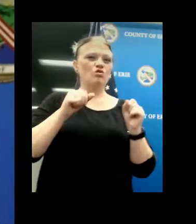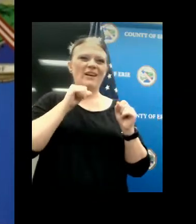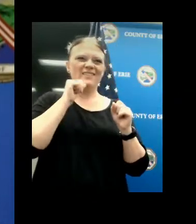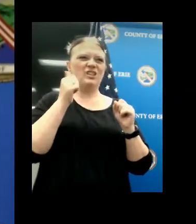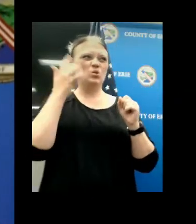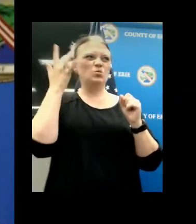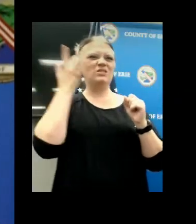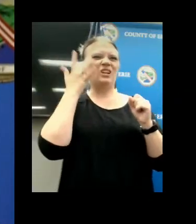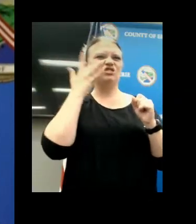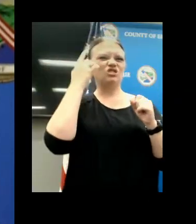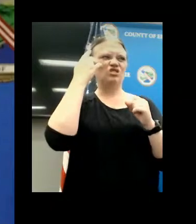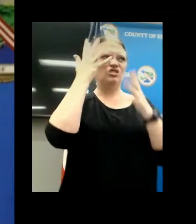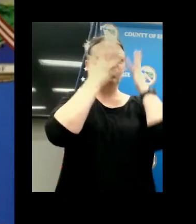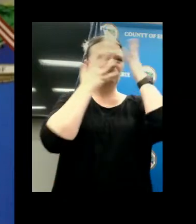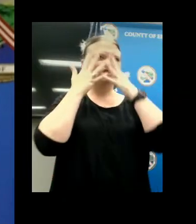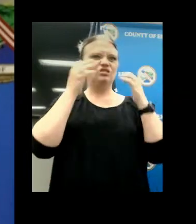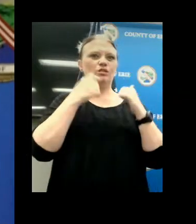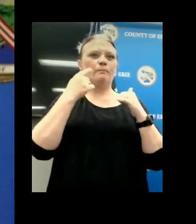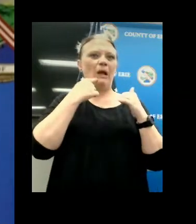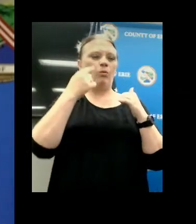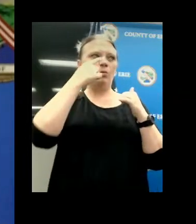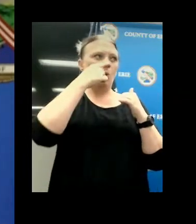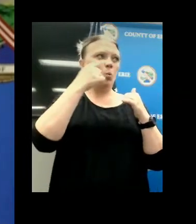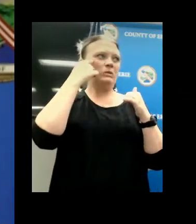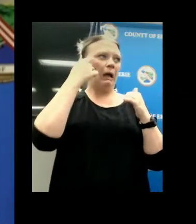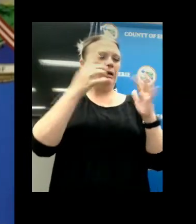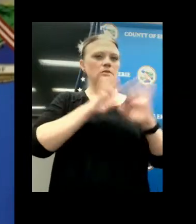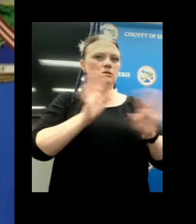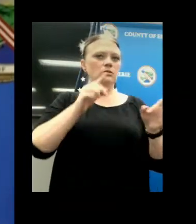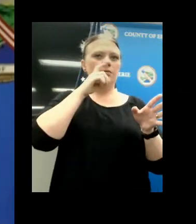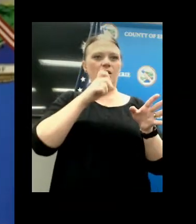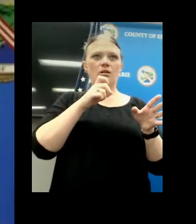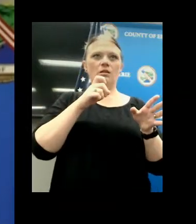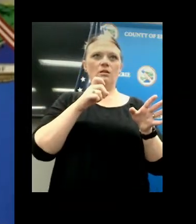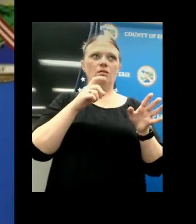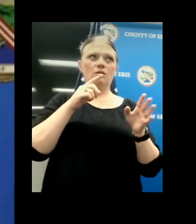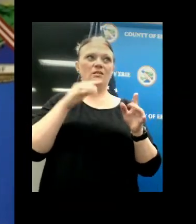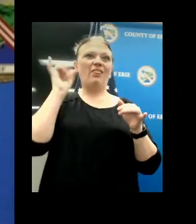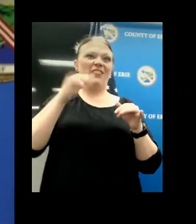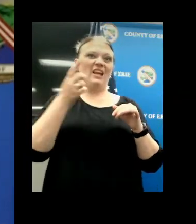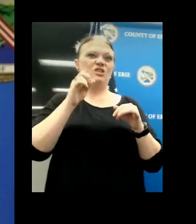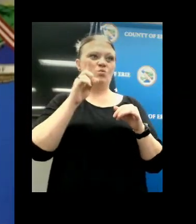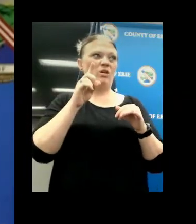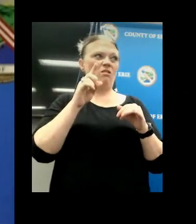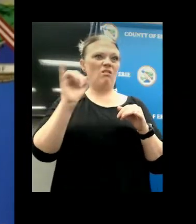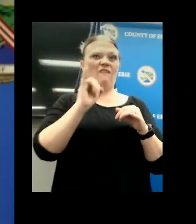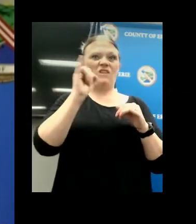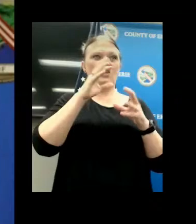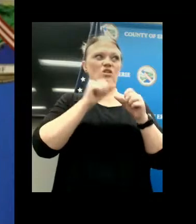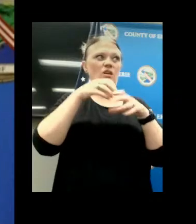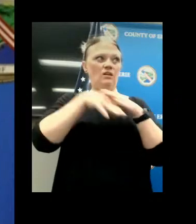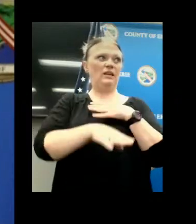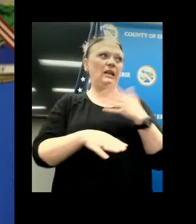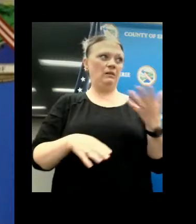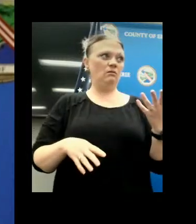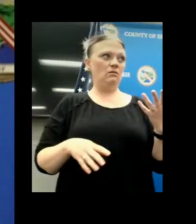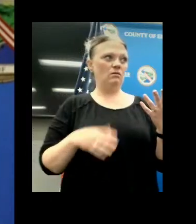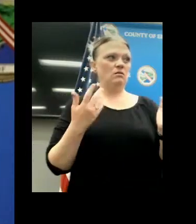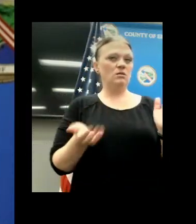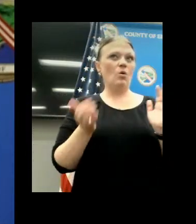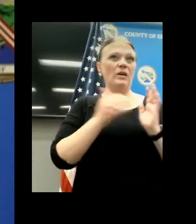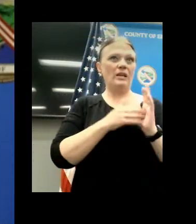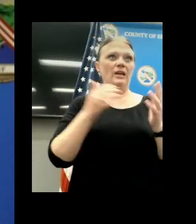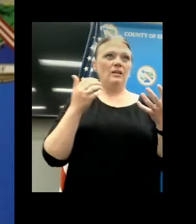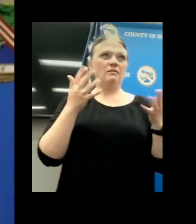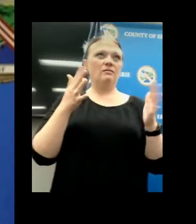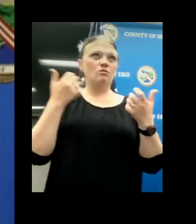not to touch your face with your mouth or your nose or your eyes, because those are portals of entry for COVID-19. So